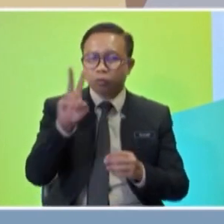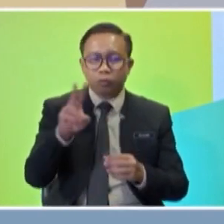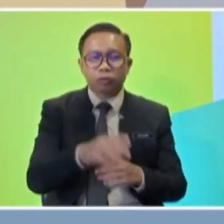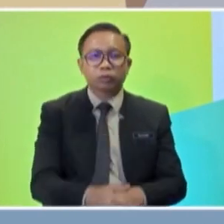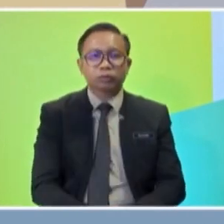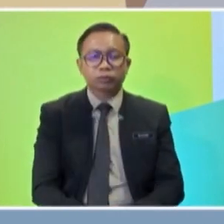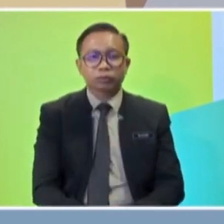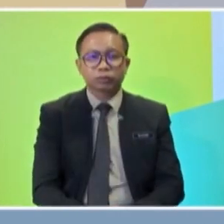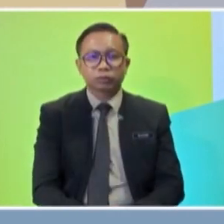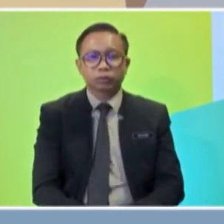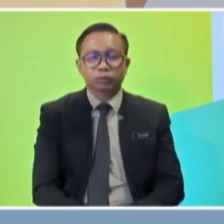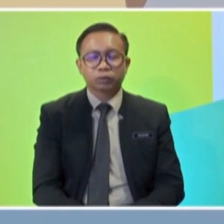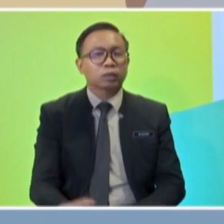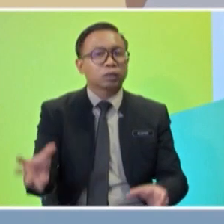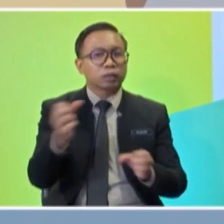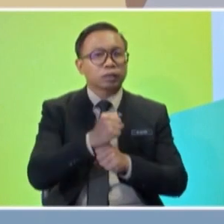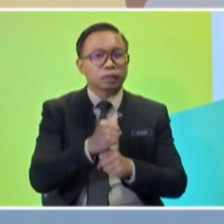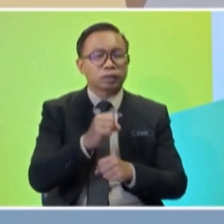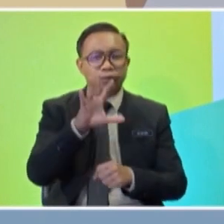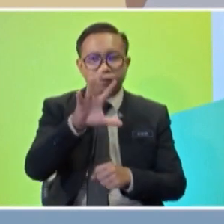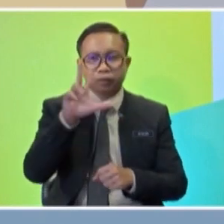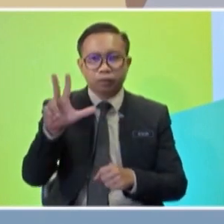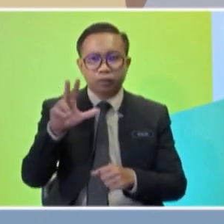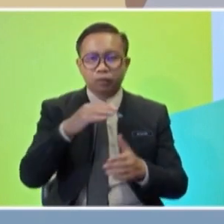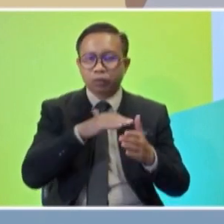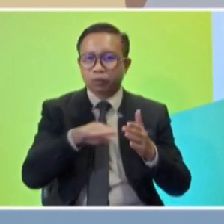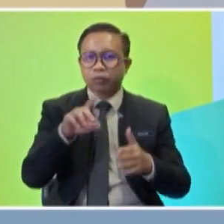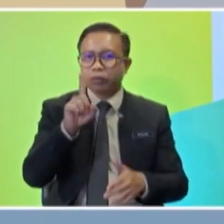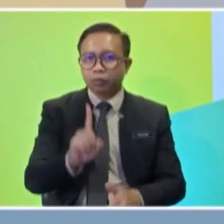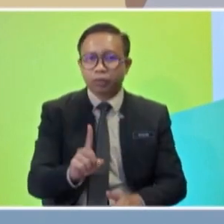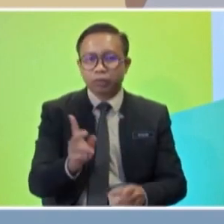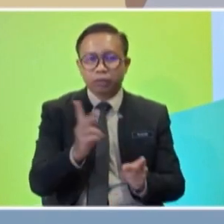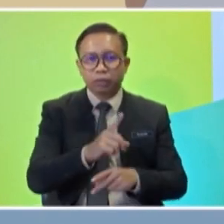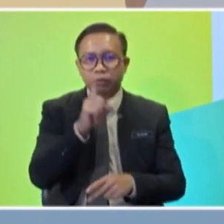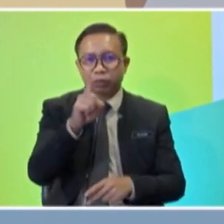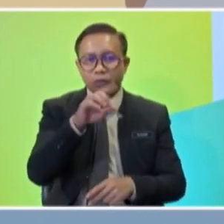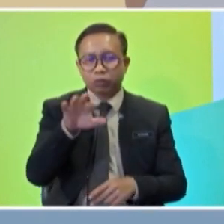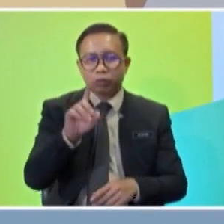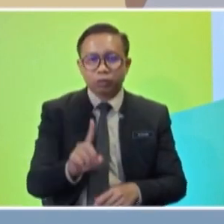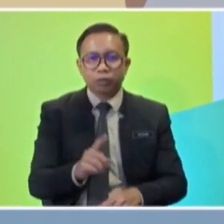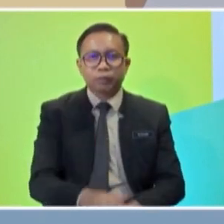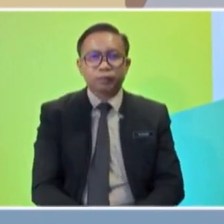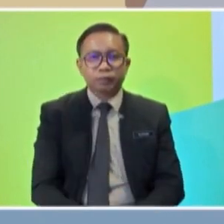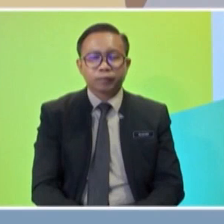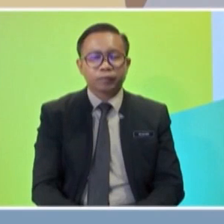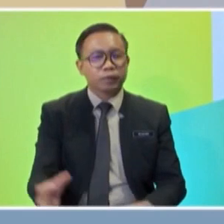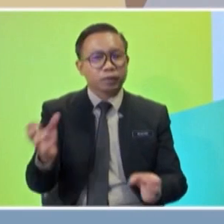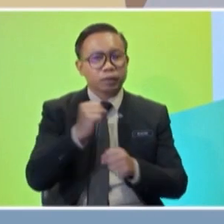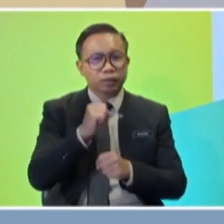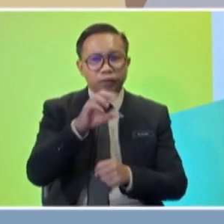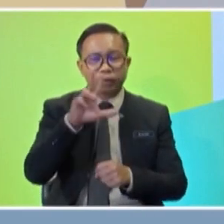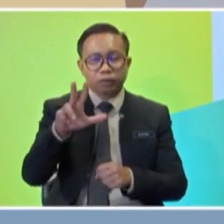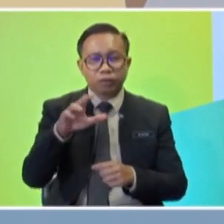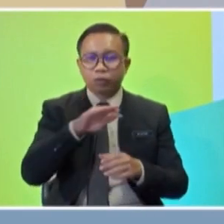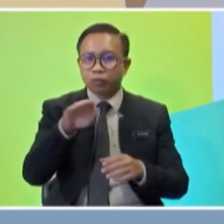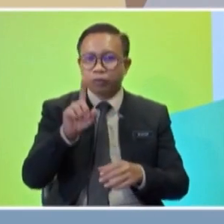8 ones. So we will get 53 over 1 times 1 over 1. And we will get 53 over